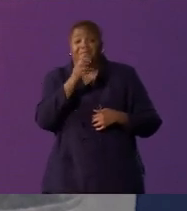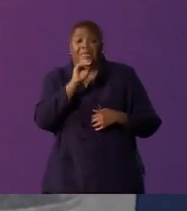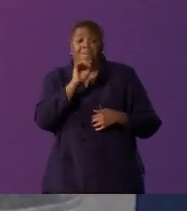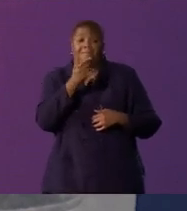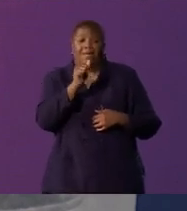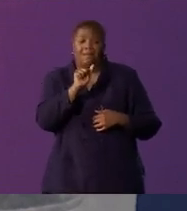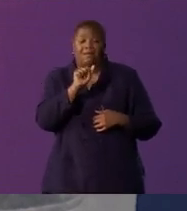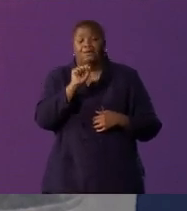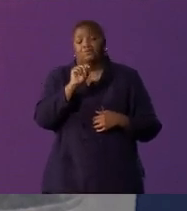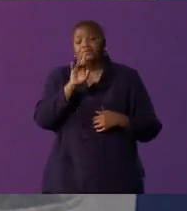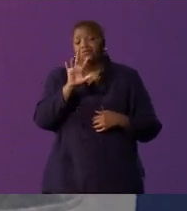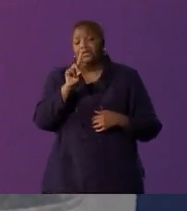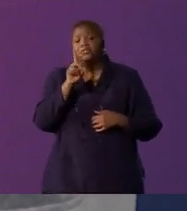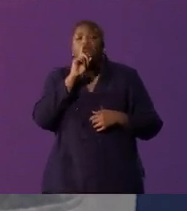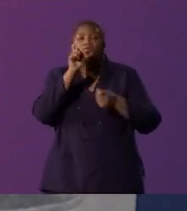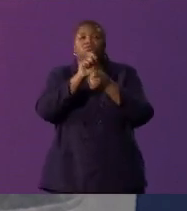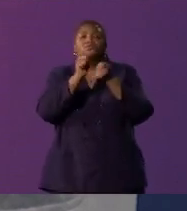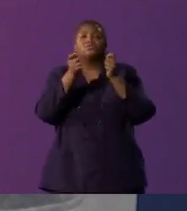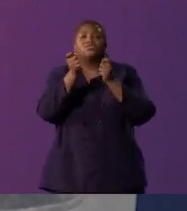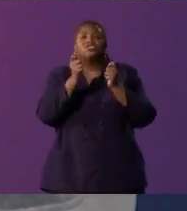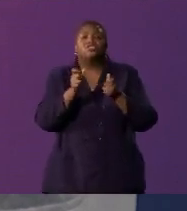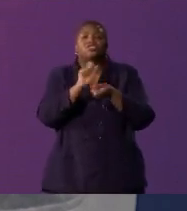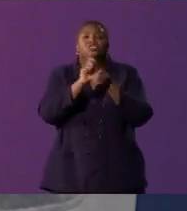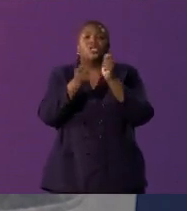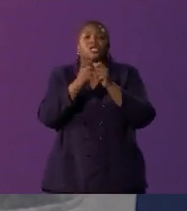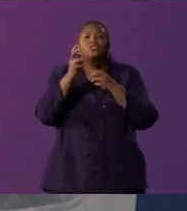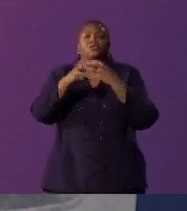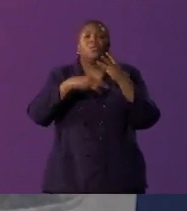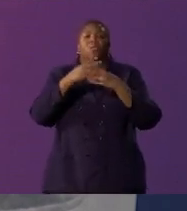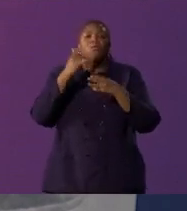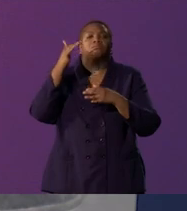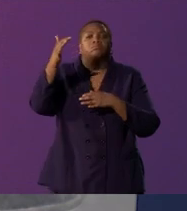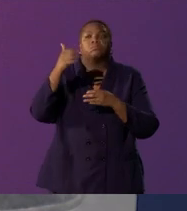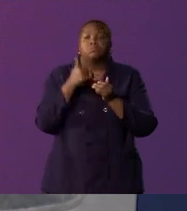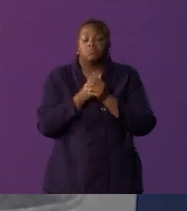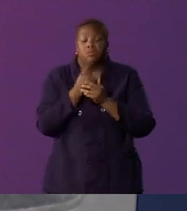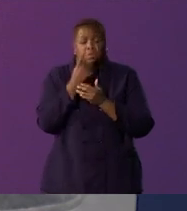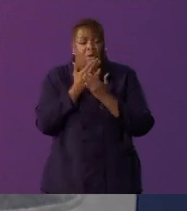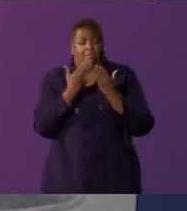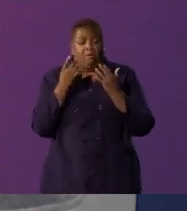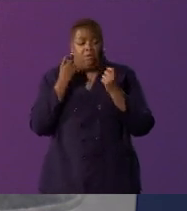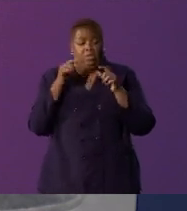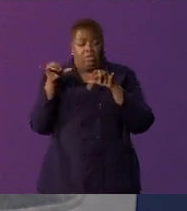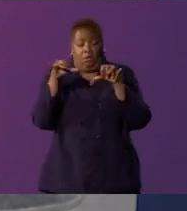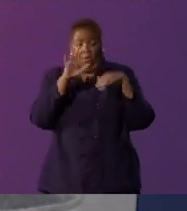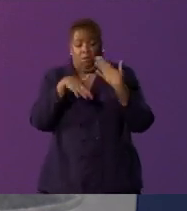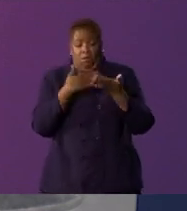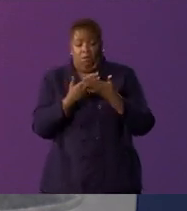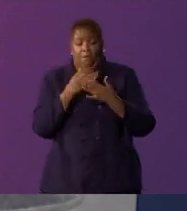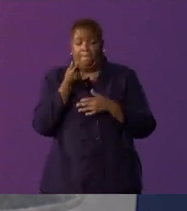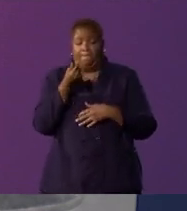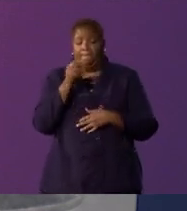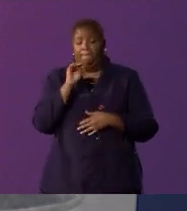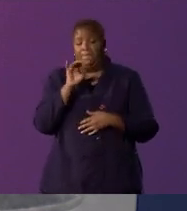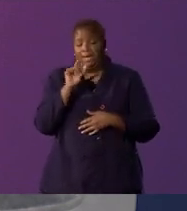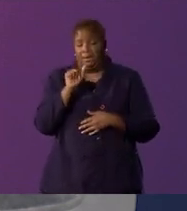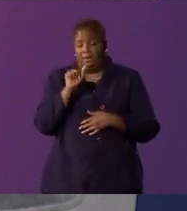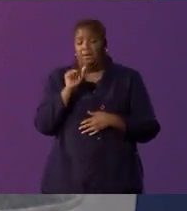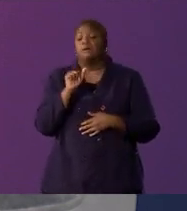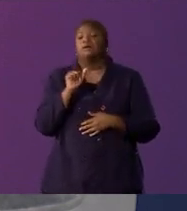reshape our world going forward. But for each of these megatrends, one thing is common. The kind of people you